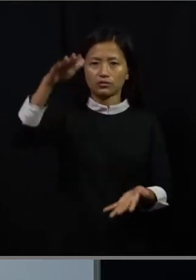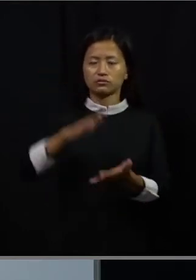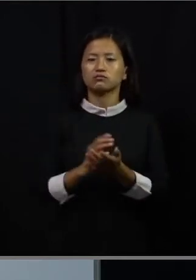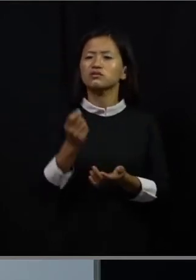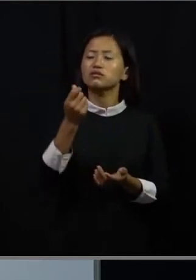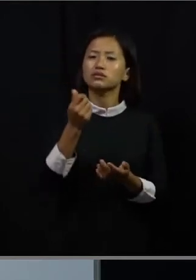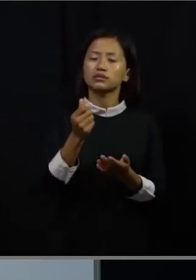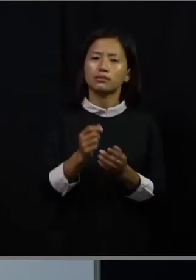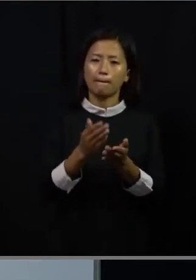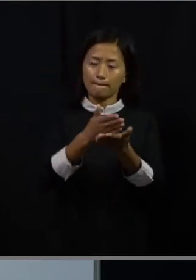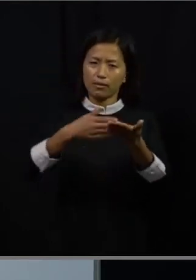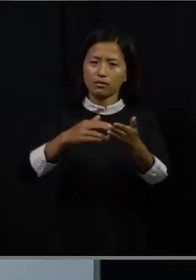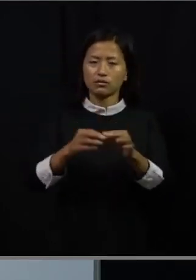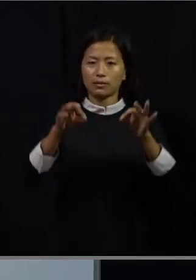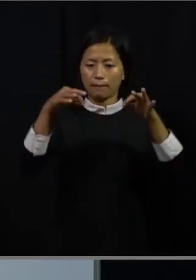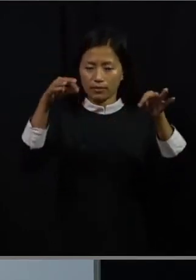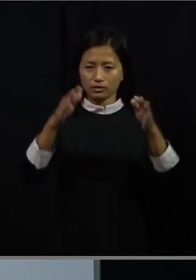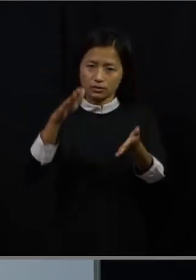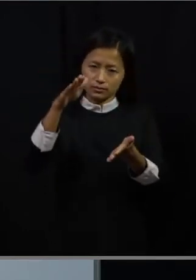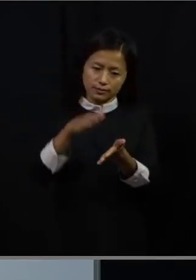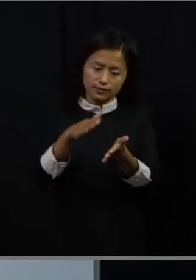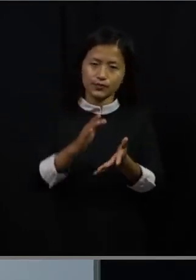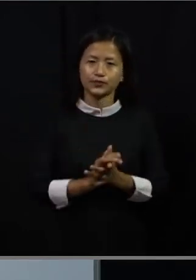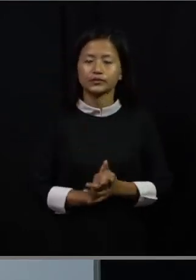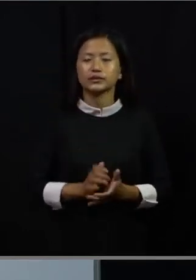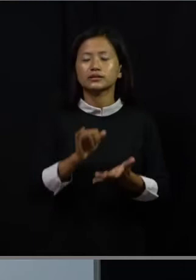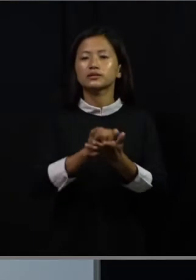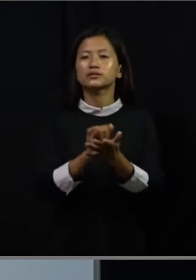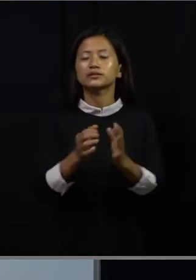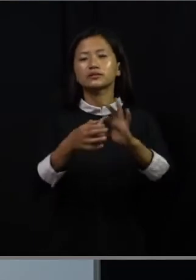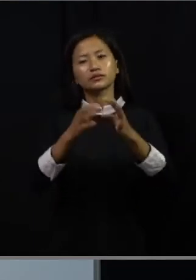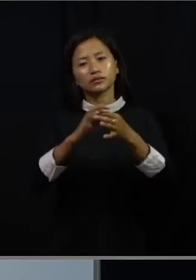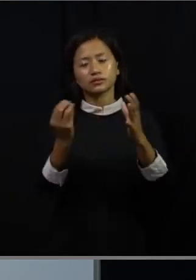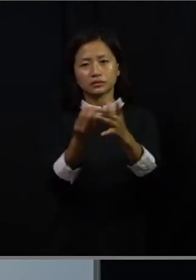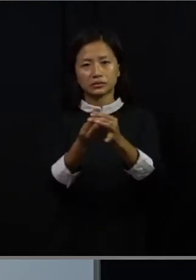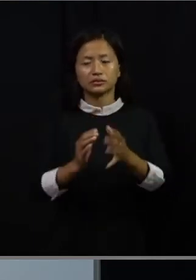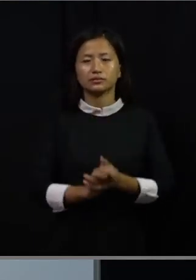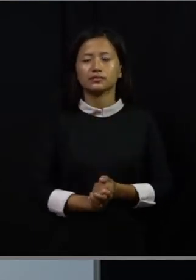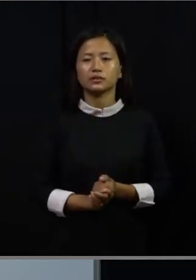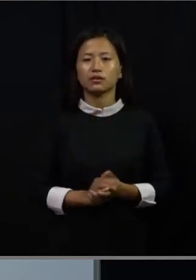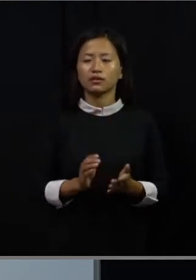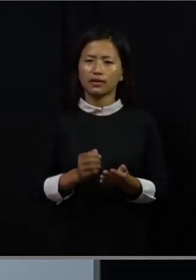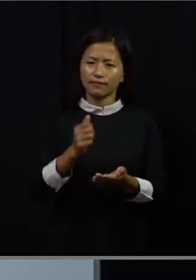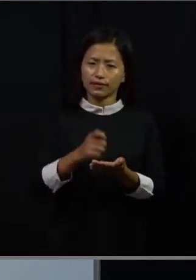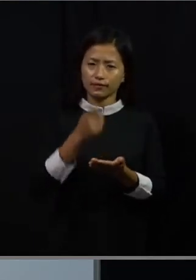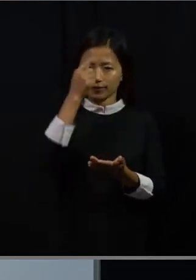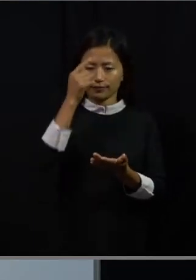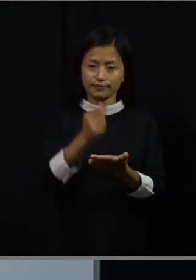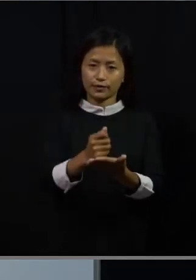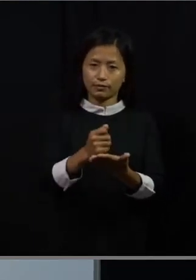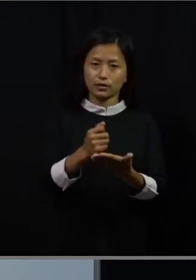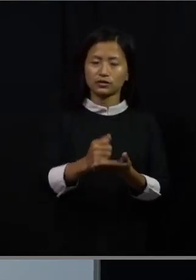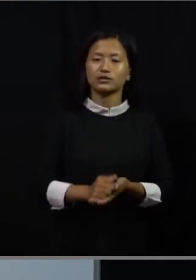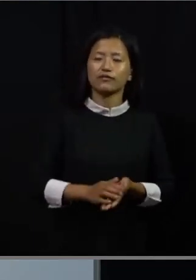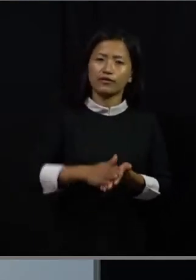the cost of this particular paper will decrease, right? So that is the relationship. And if the demand is very high,